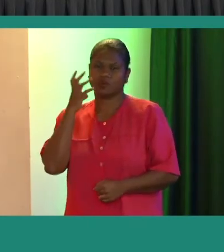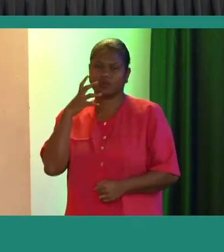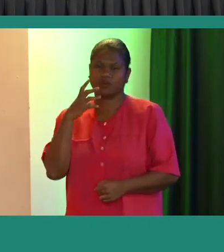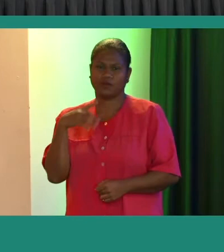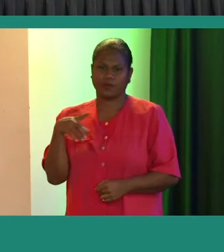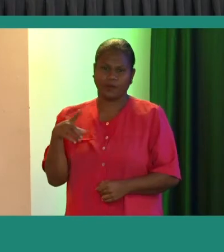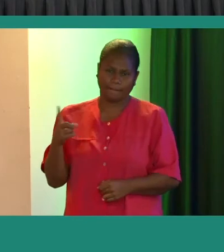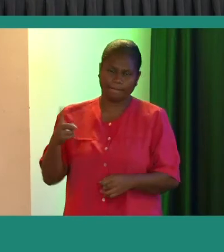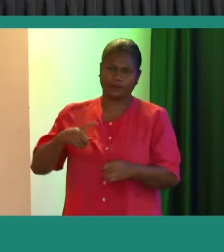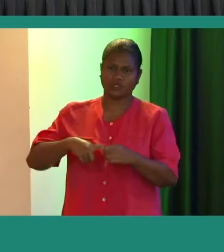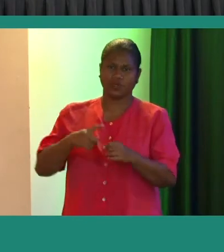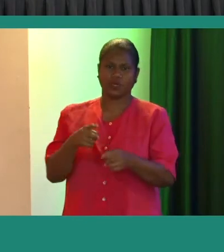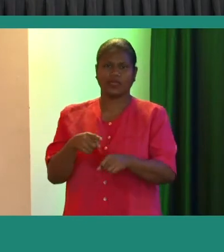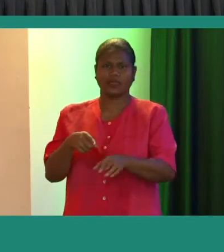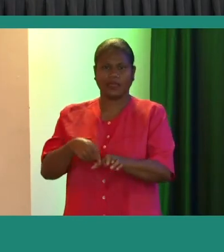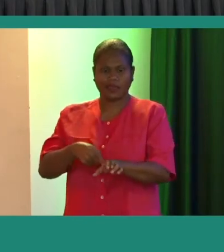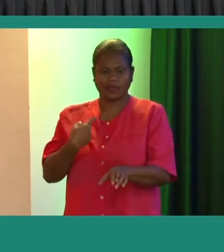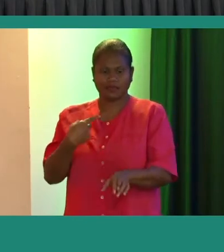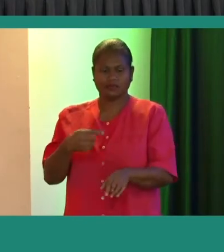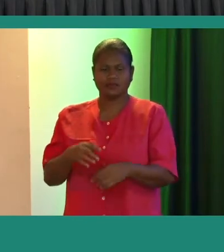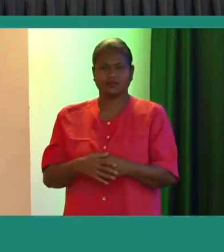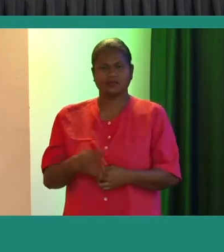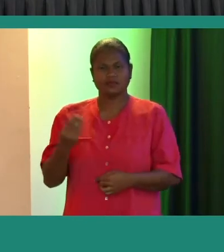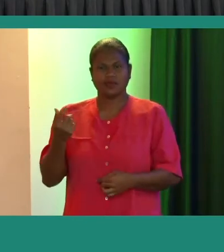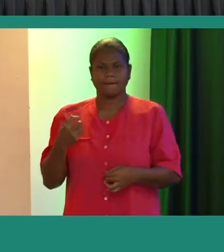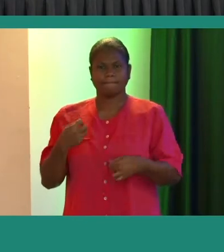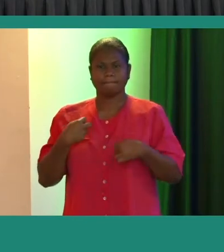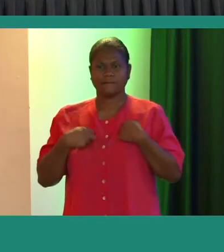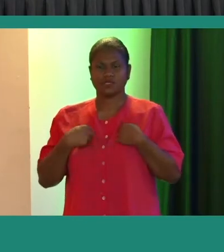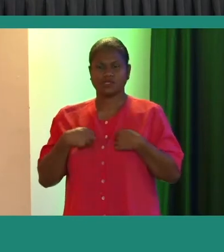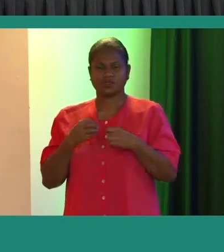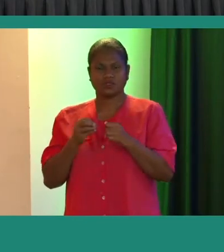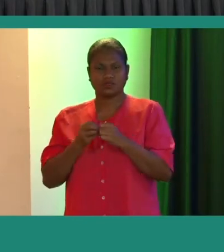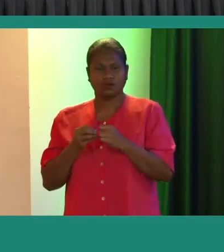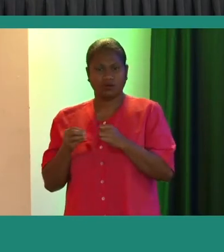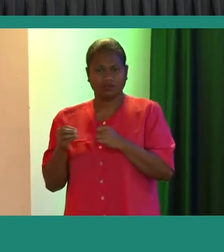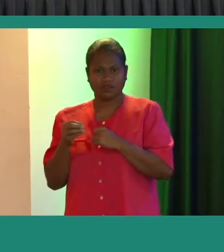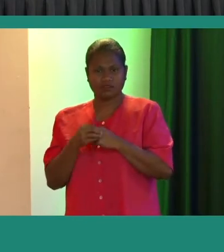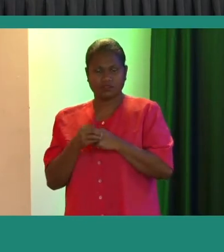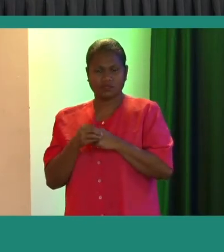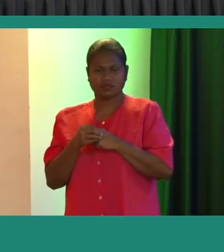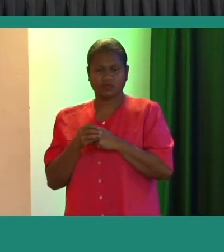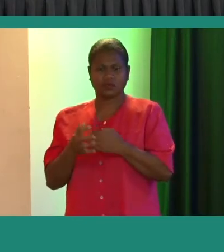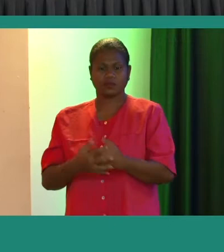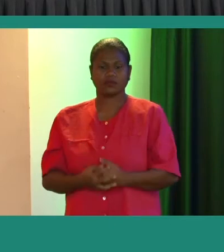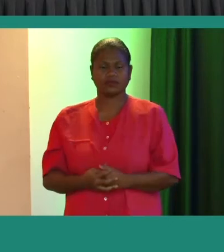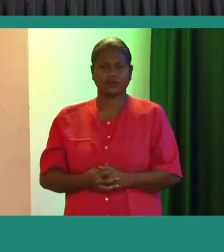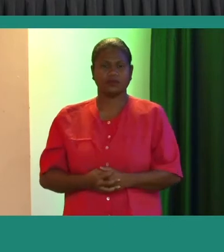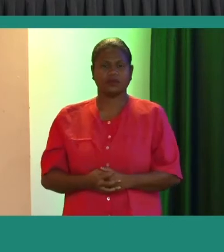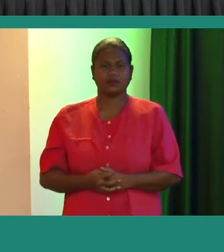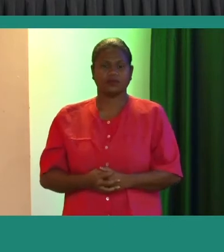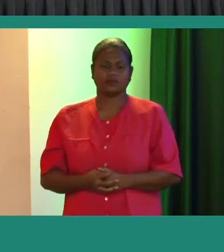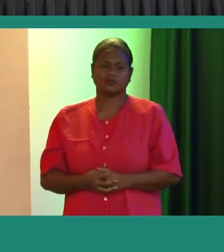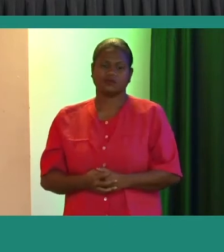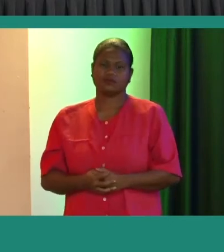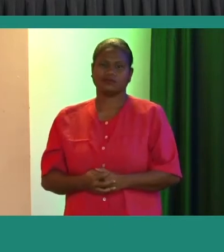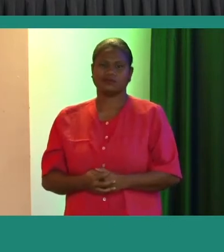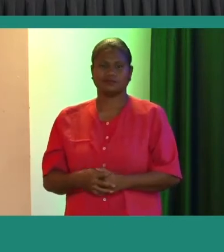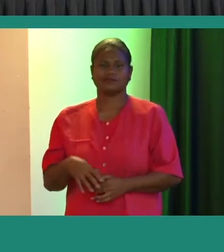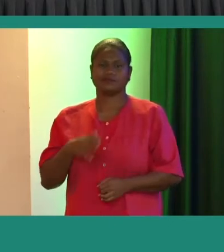having issues at the office with our internet, so I'm using my mobile phone to